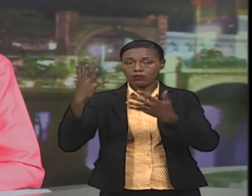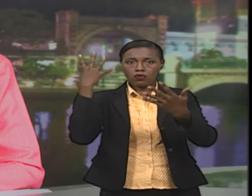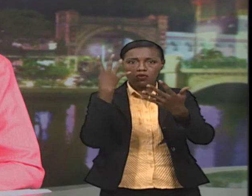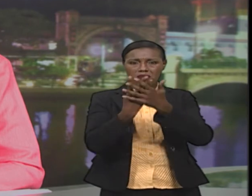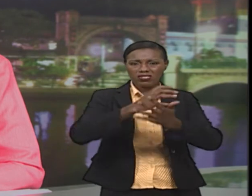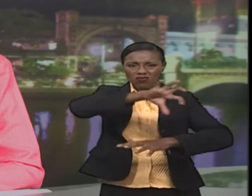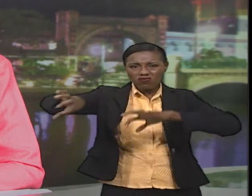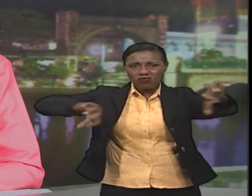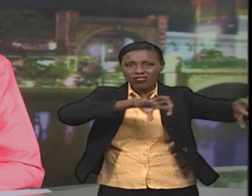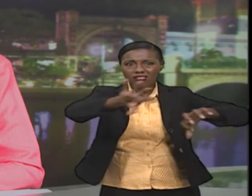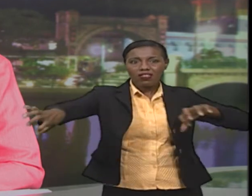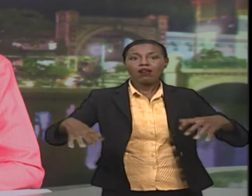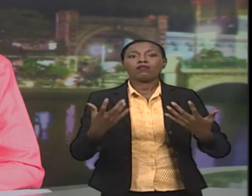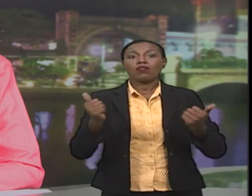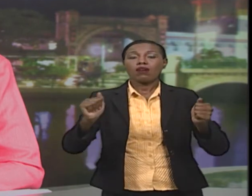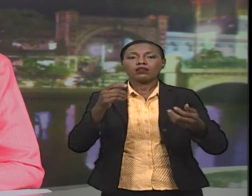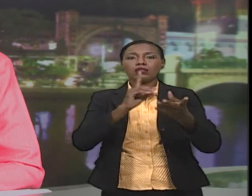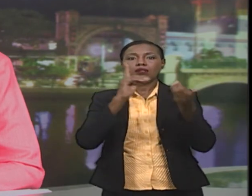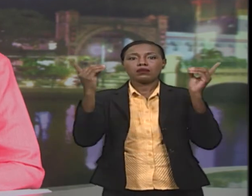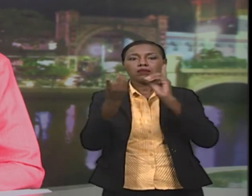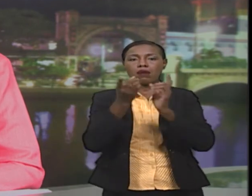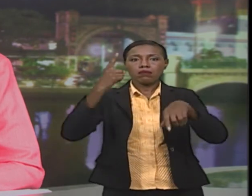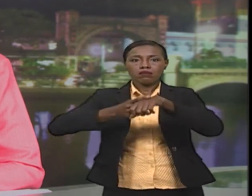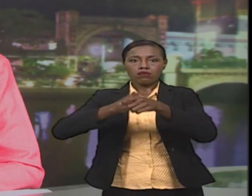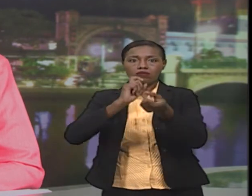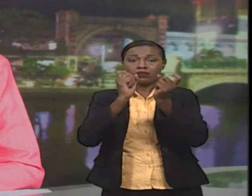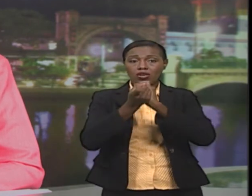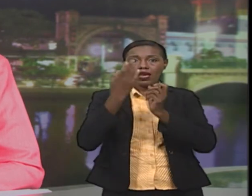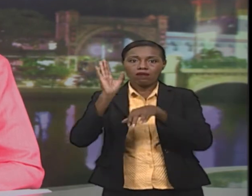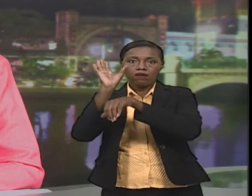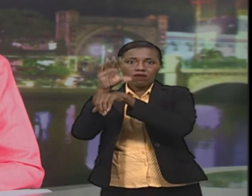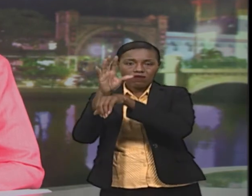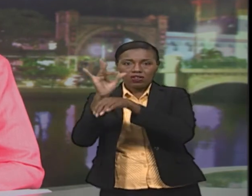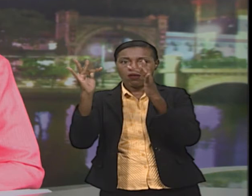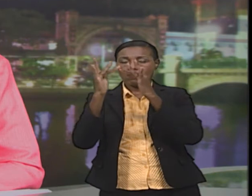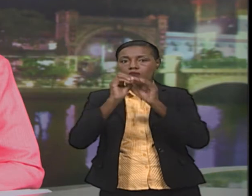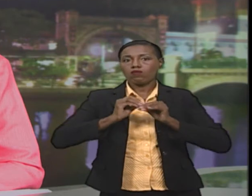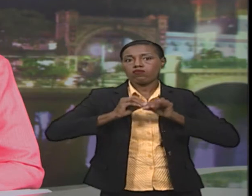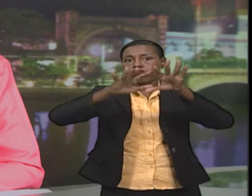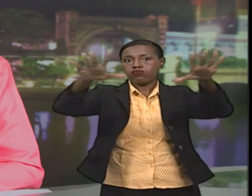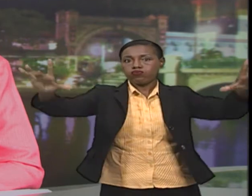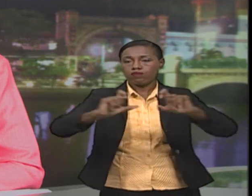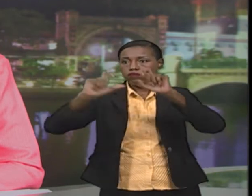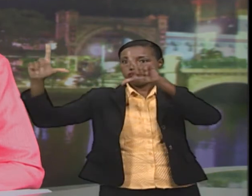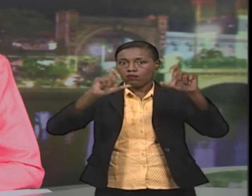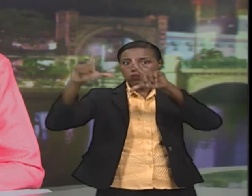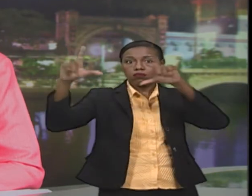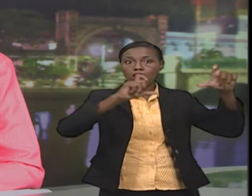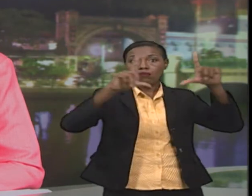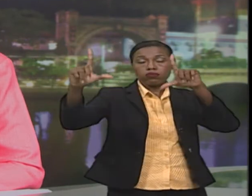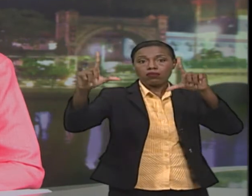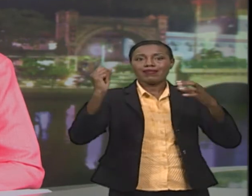has been conducted at the Bahamas Correctional Department after video recorded by prison inmates went viral on social media. The